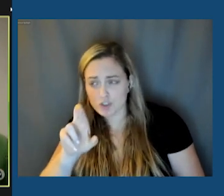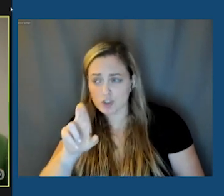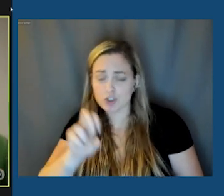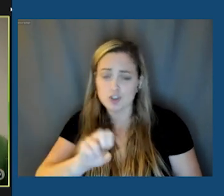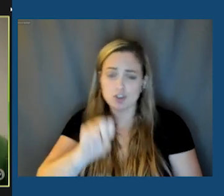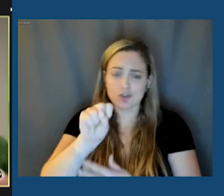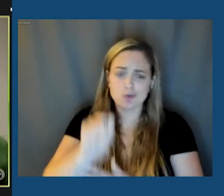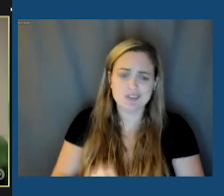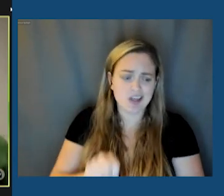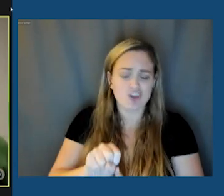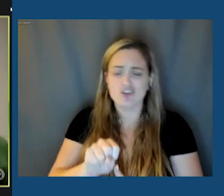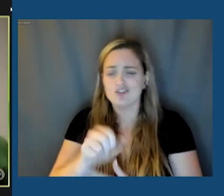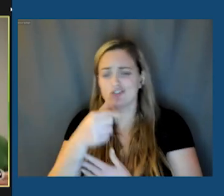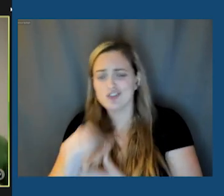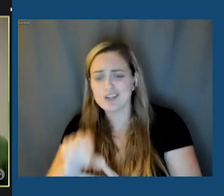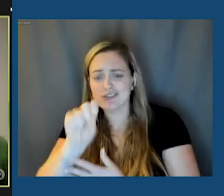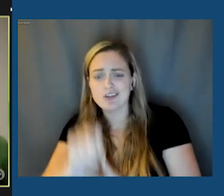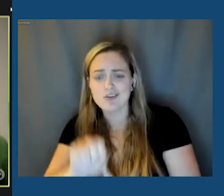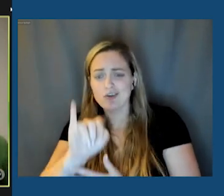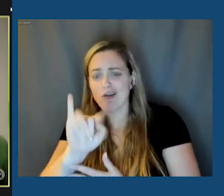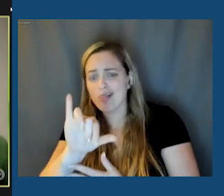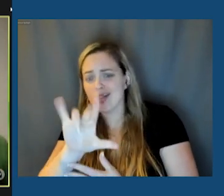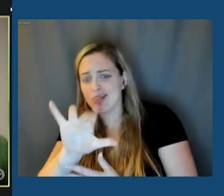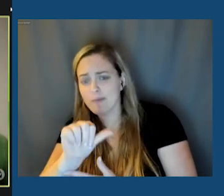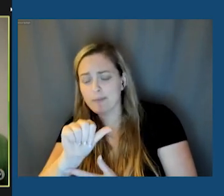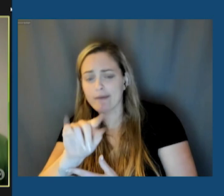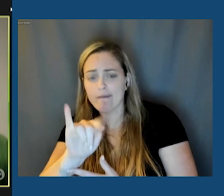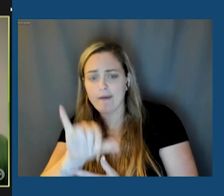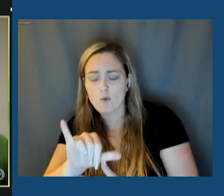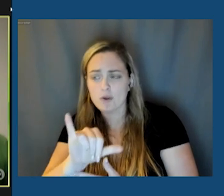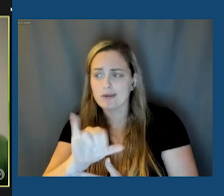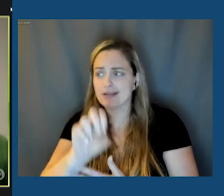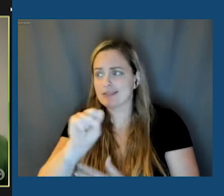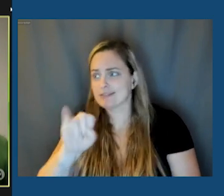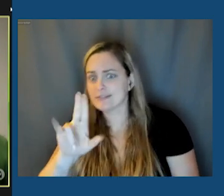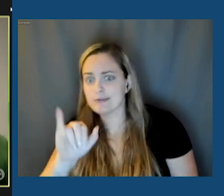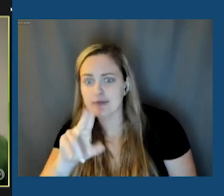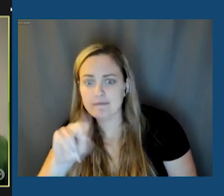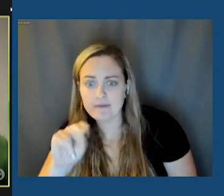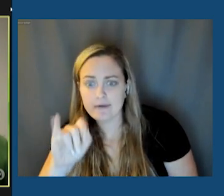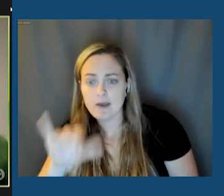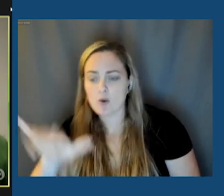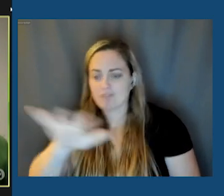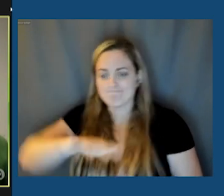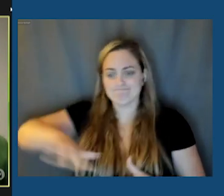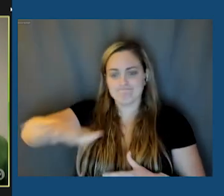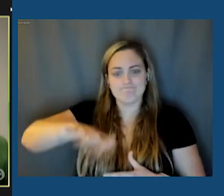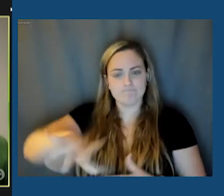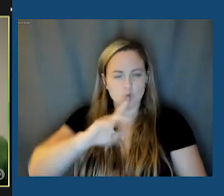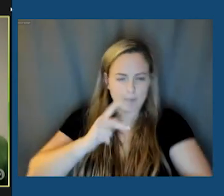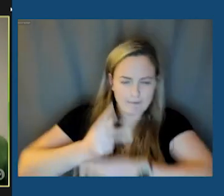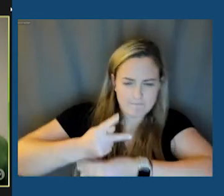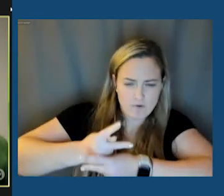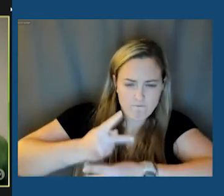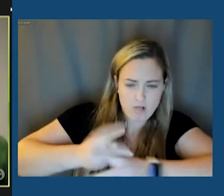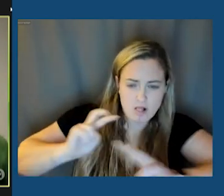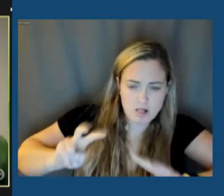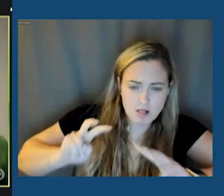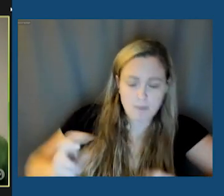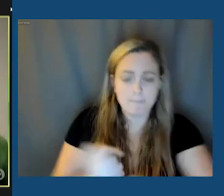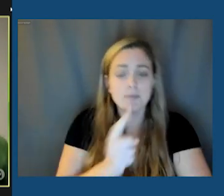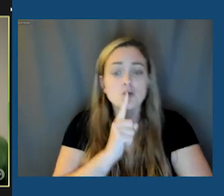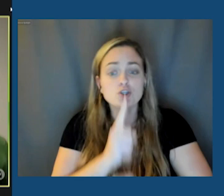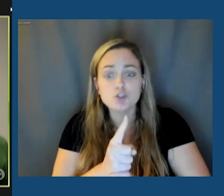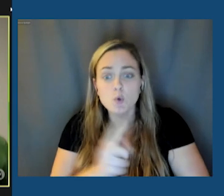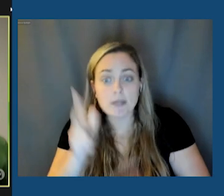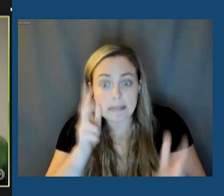southern Columbia County, out west to Sullivan County. And so we want New Yorkers in that area to be on high alert. You should make sure that you're